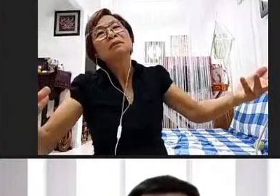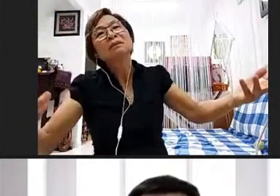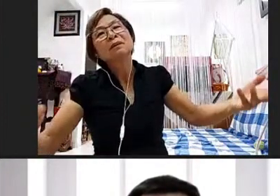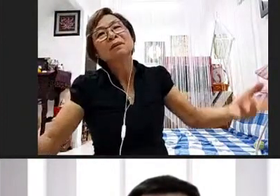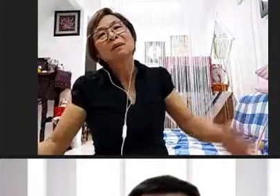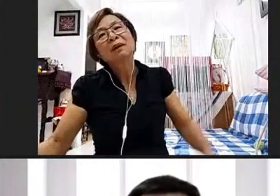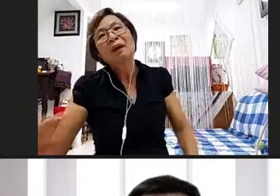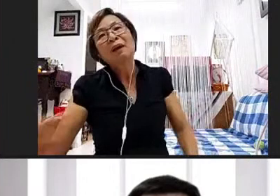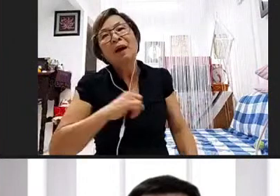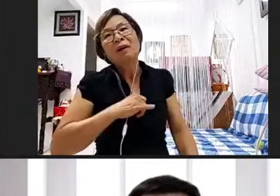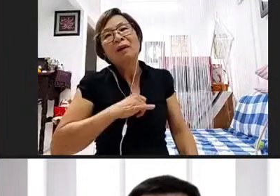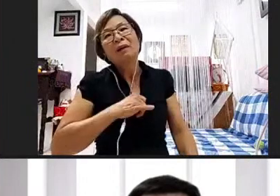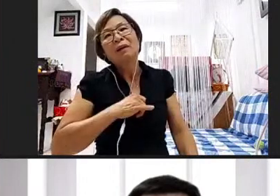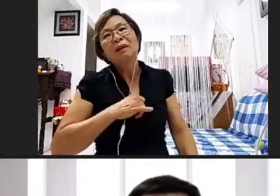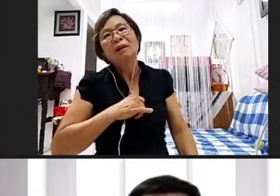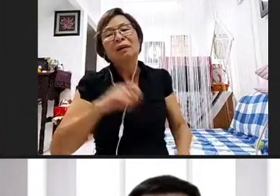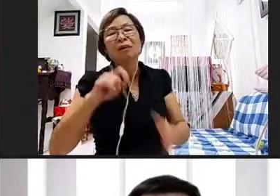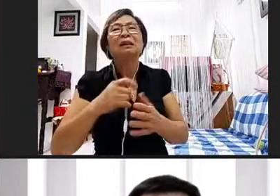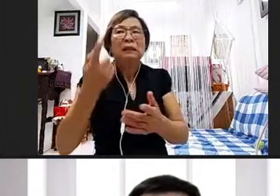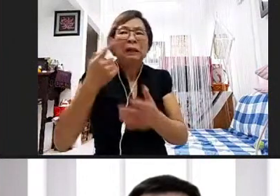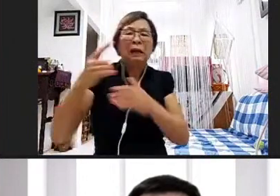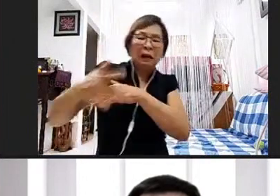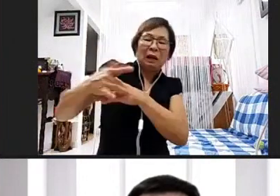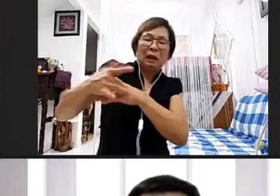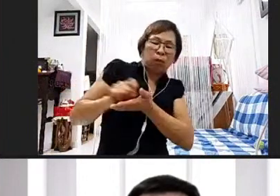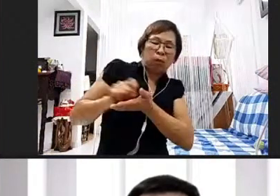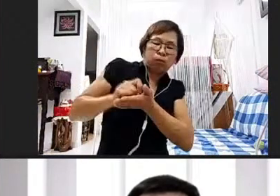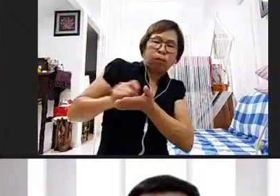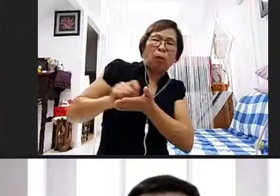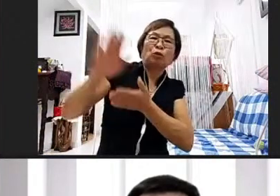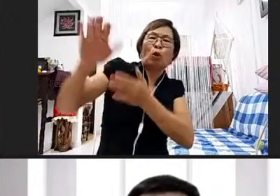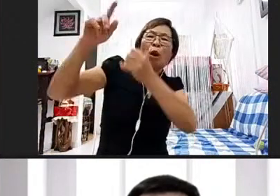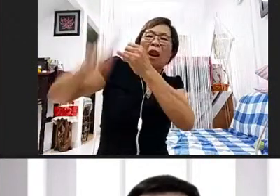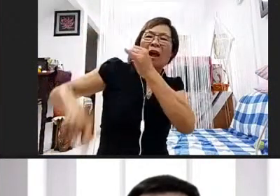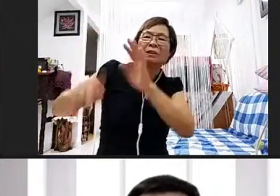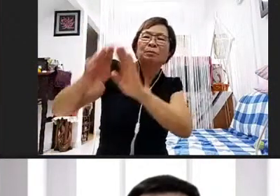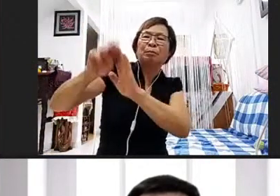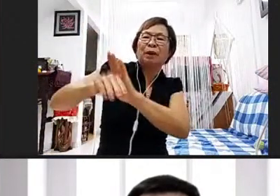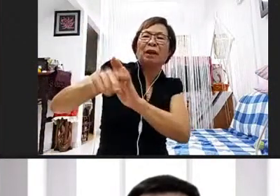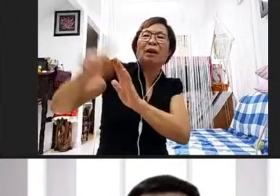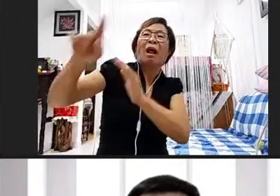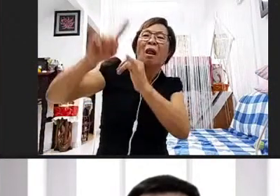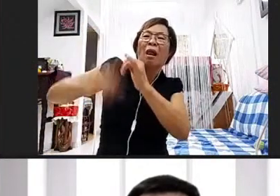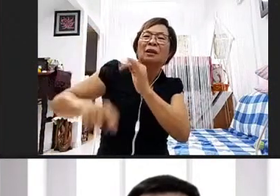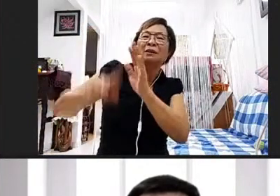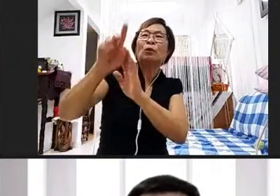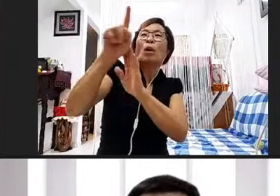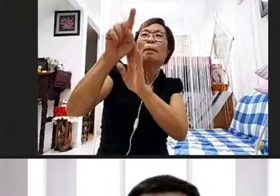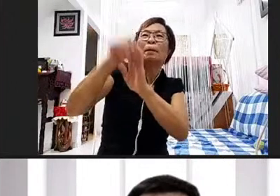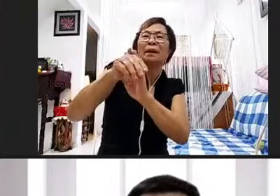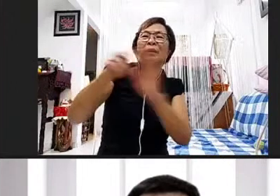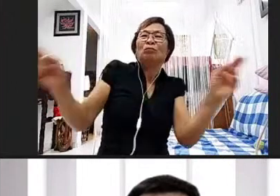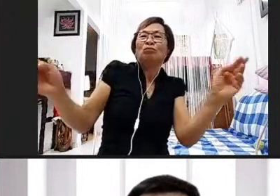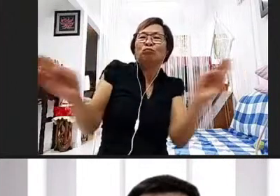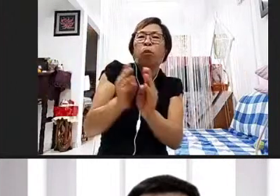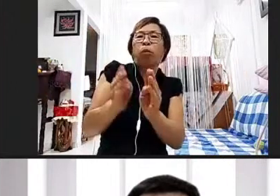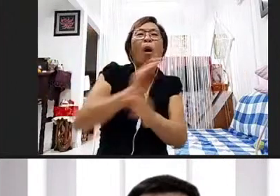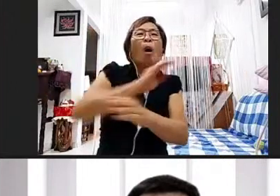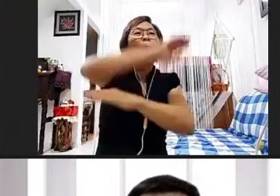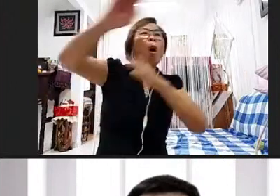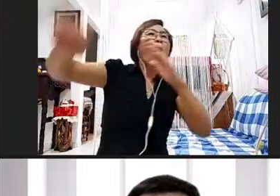I was writing a lot of points, actually earlier. But then your last 1 minute summary, all